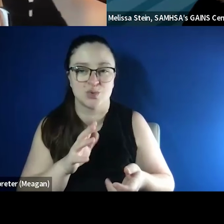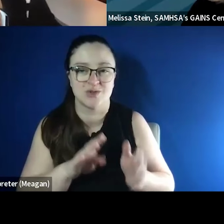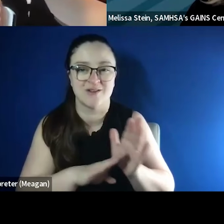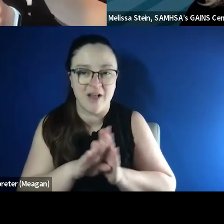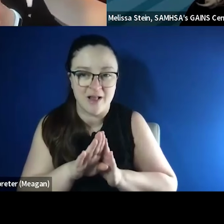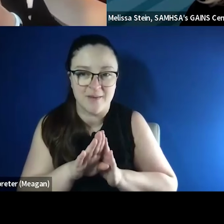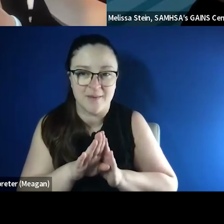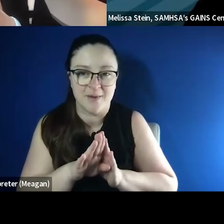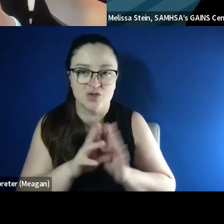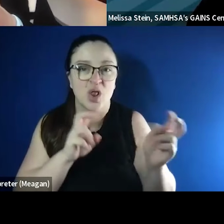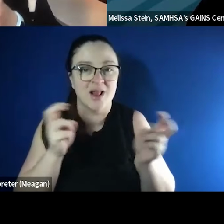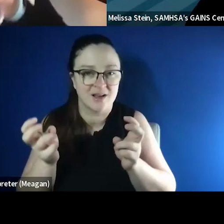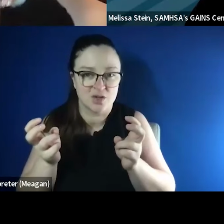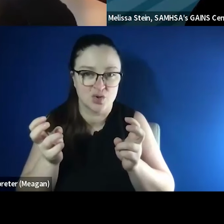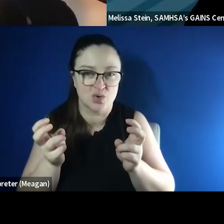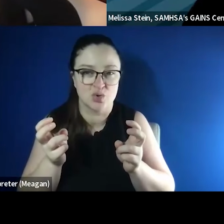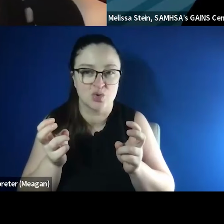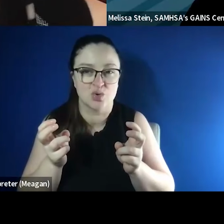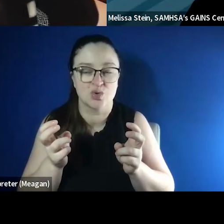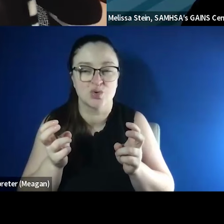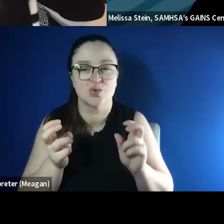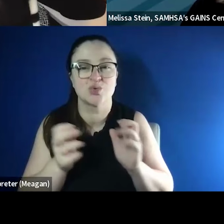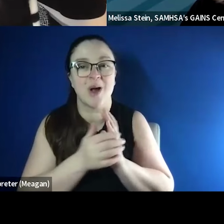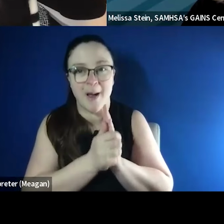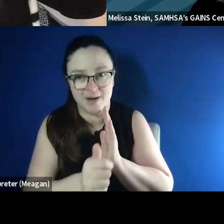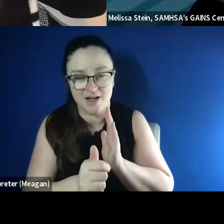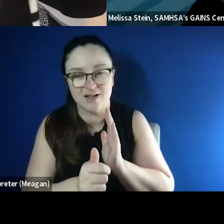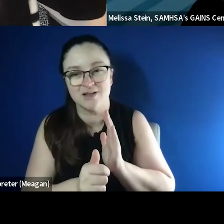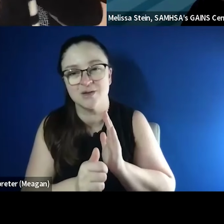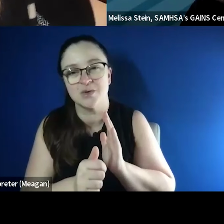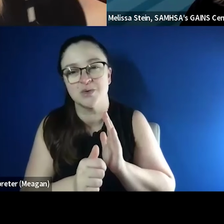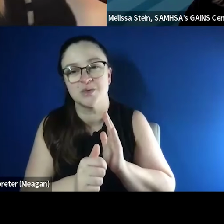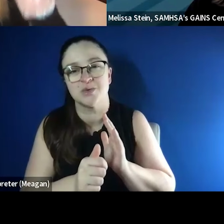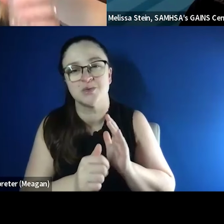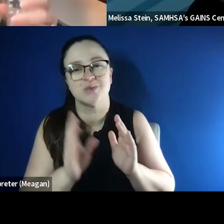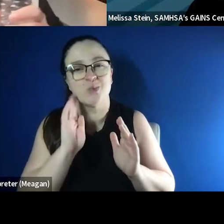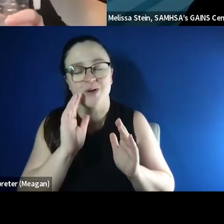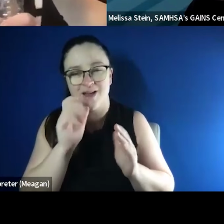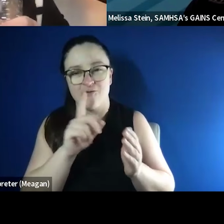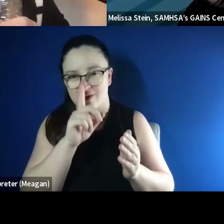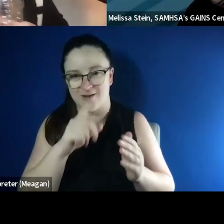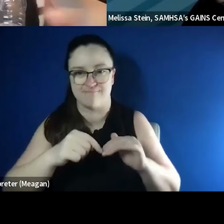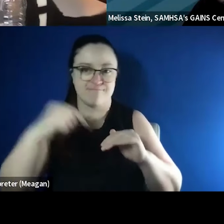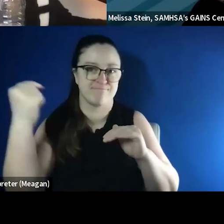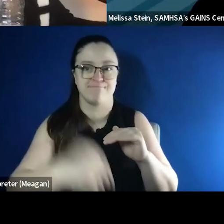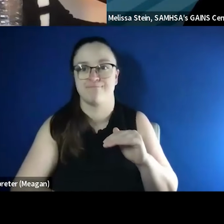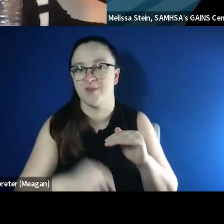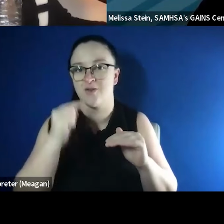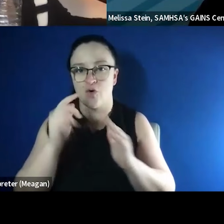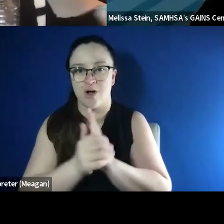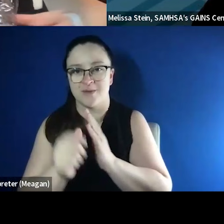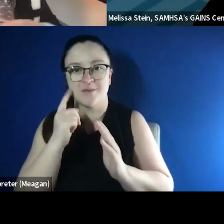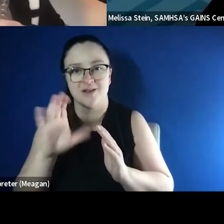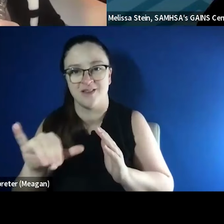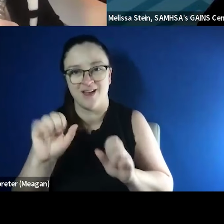developmental issues, competence. And so we won't get too much into competency because that could be a whole nother webinar in and of